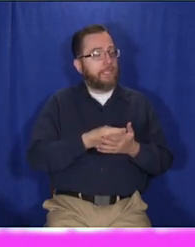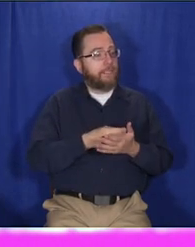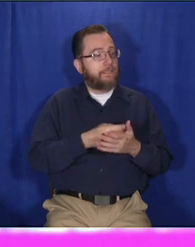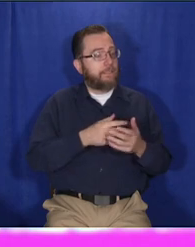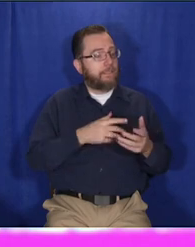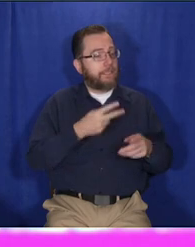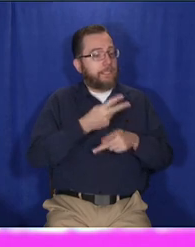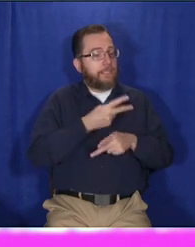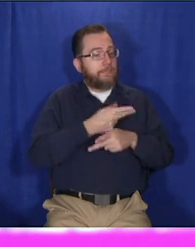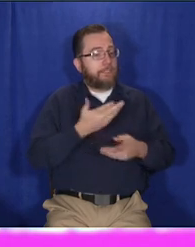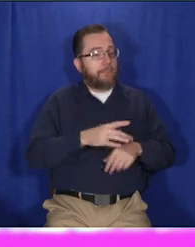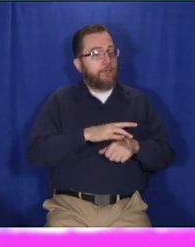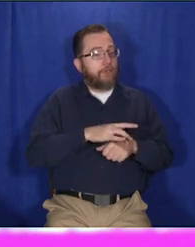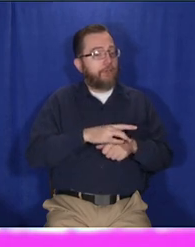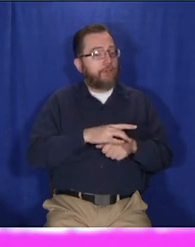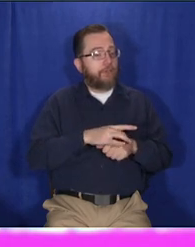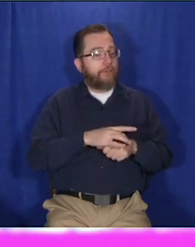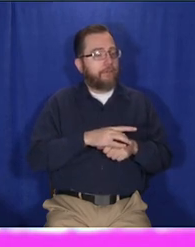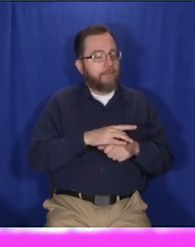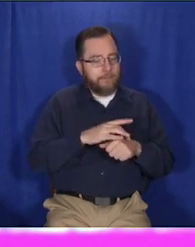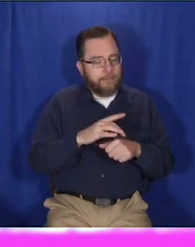that does not fail.